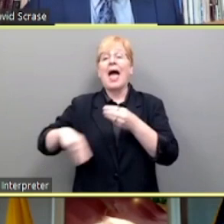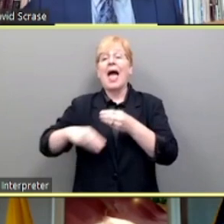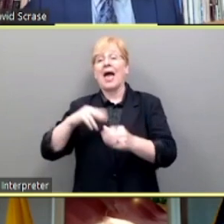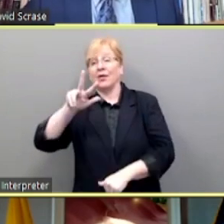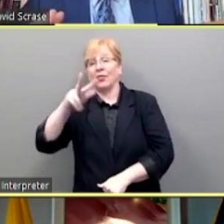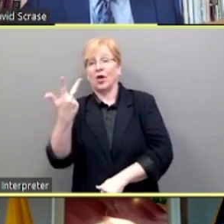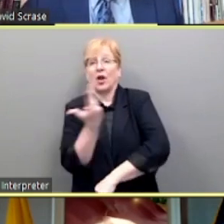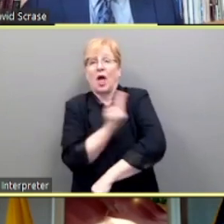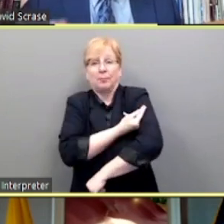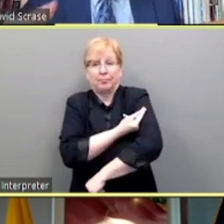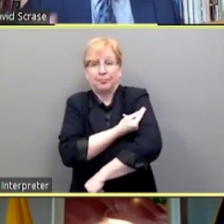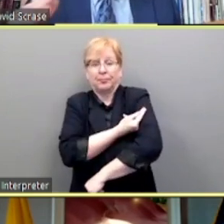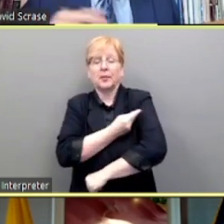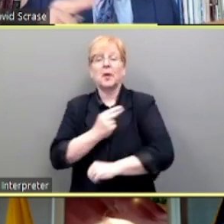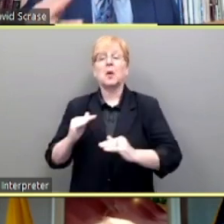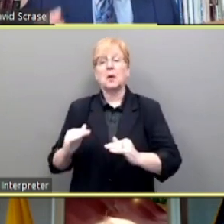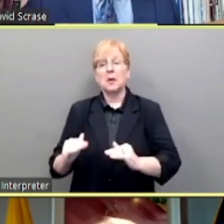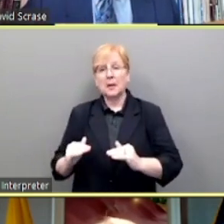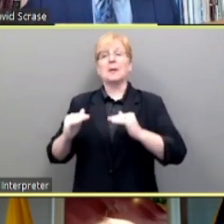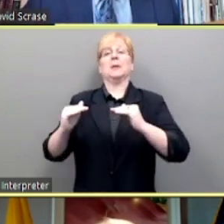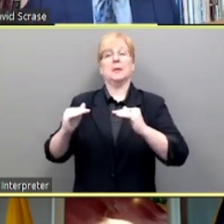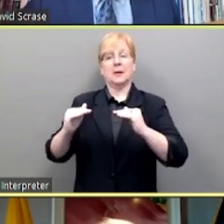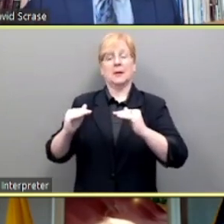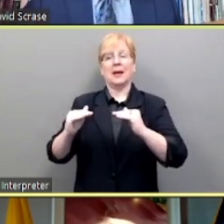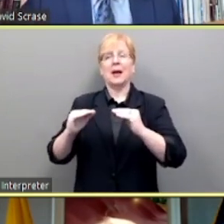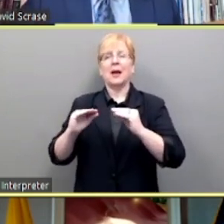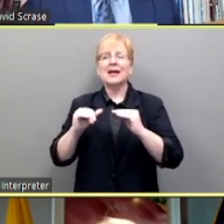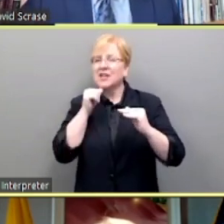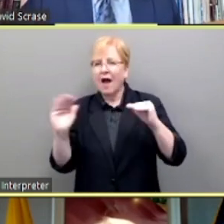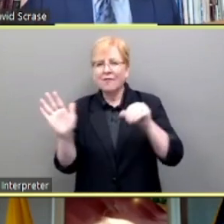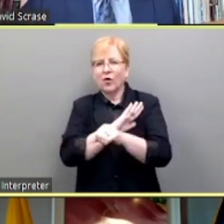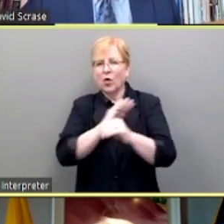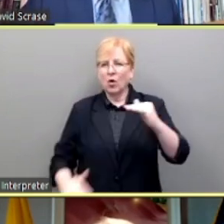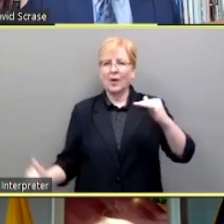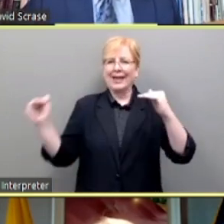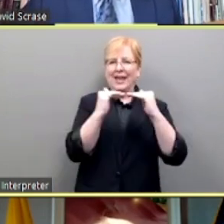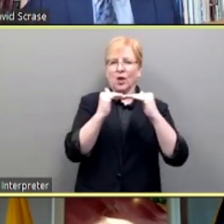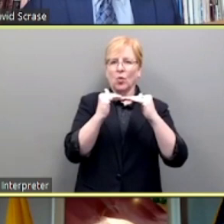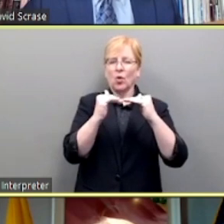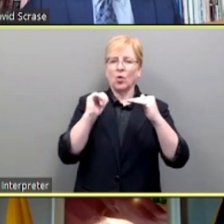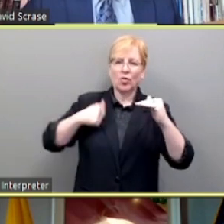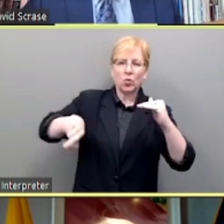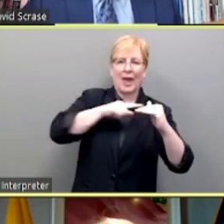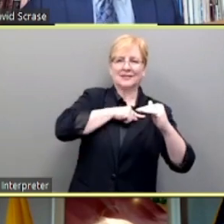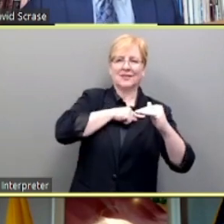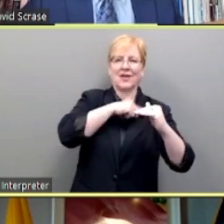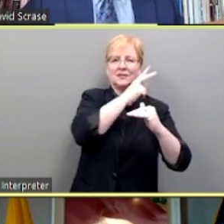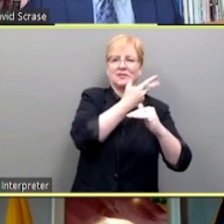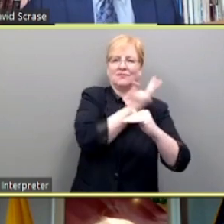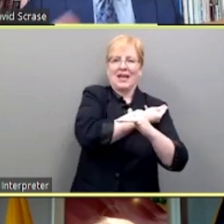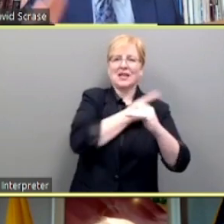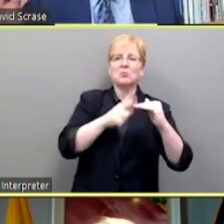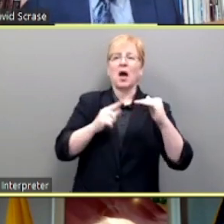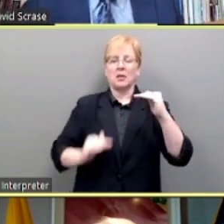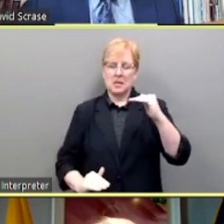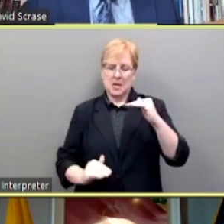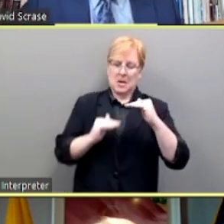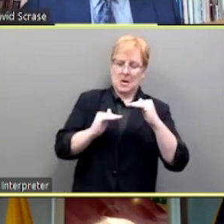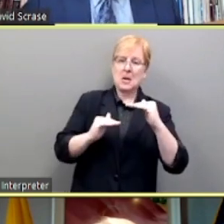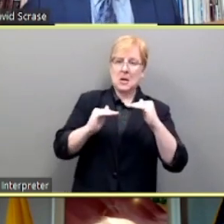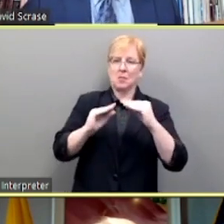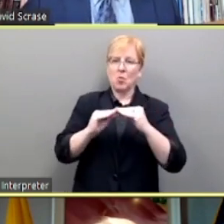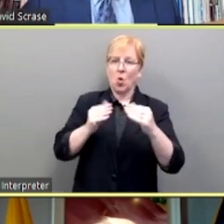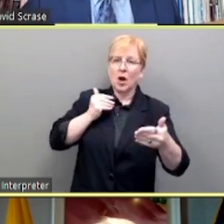increase, not quite 2, but close to what the rest of us with normal immune systems might get. And just a reminder